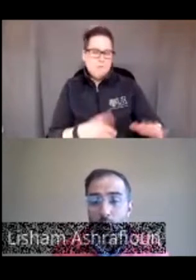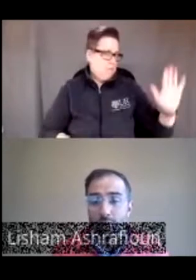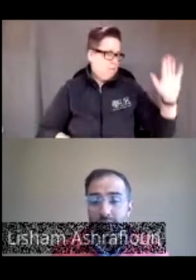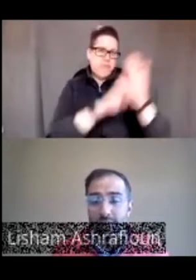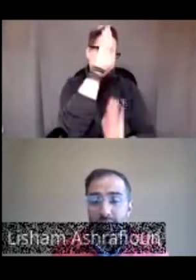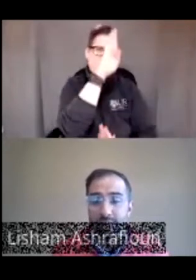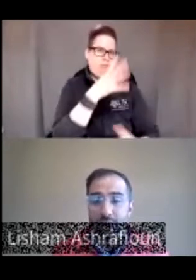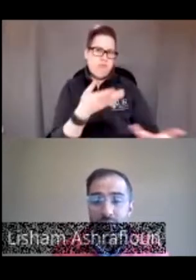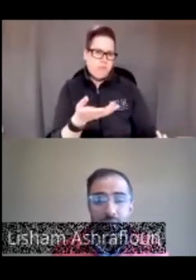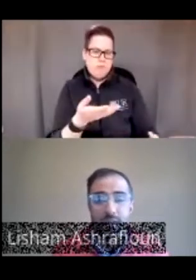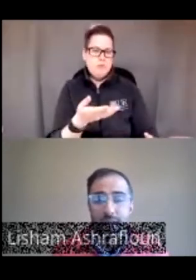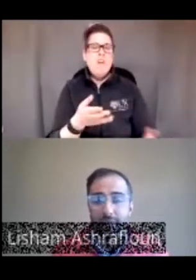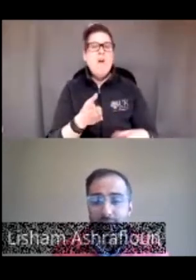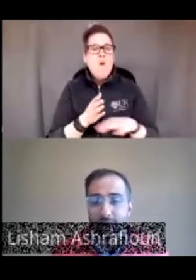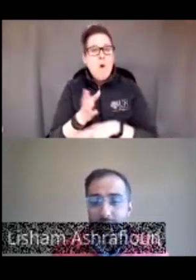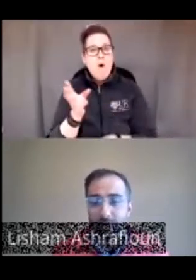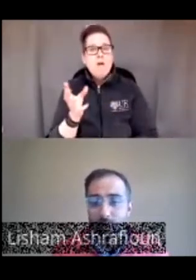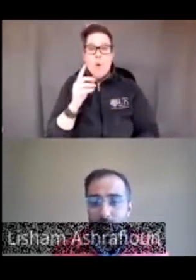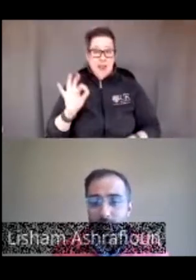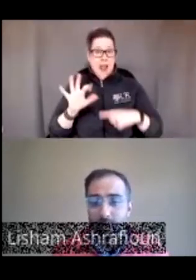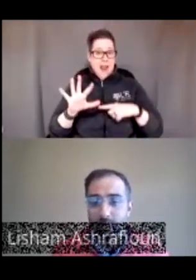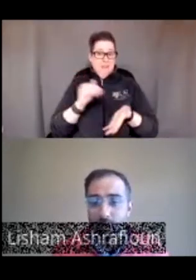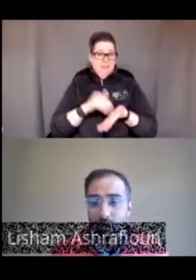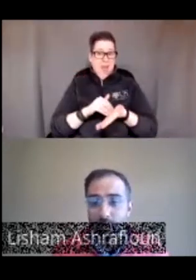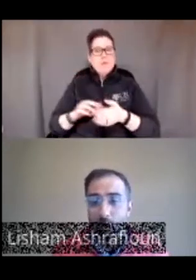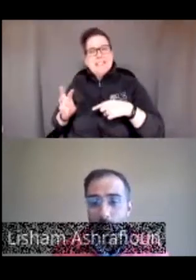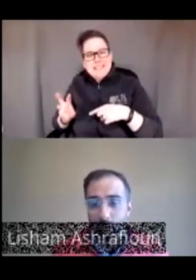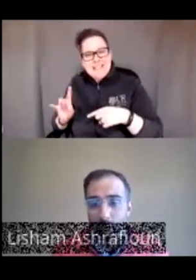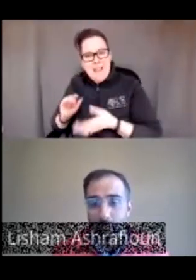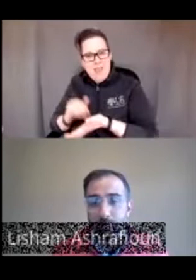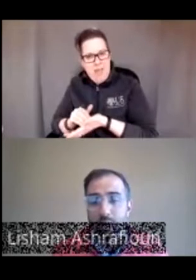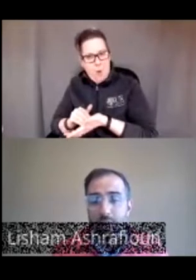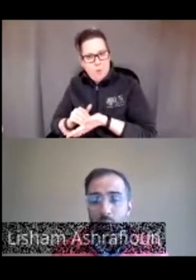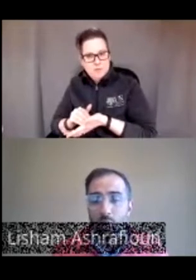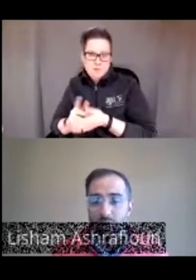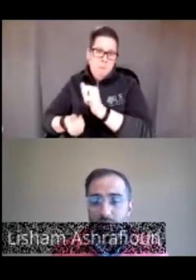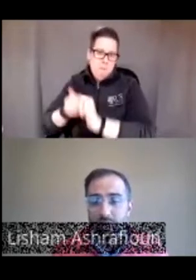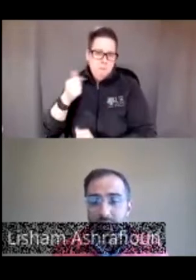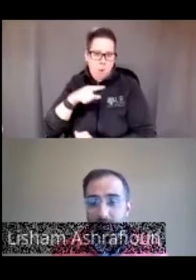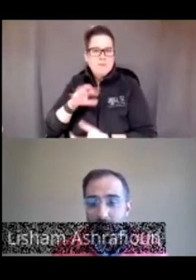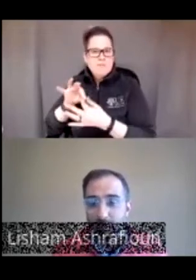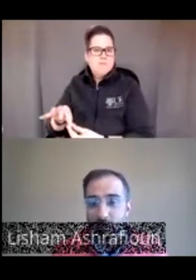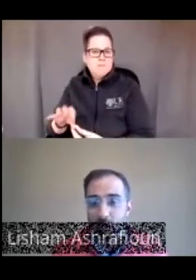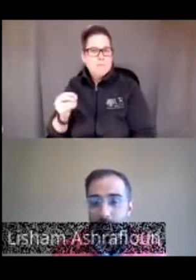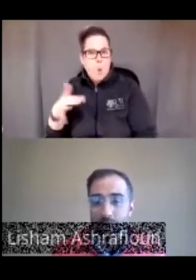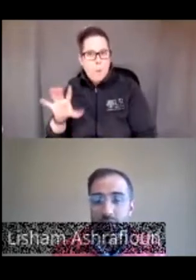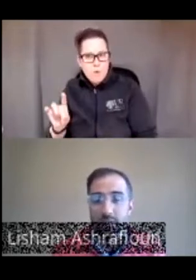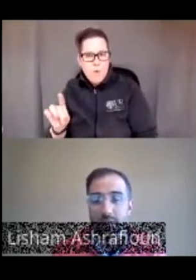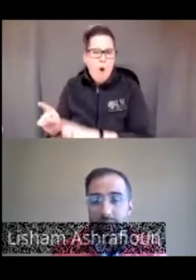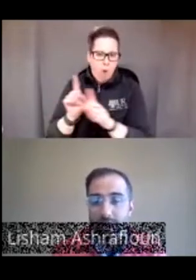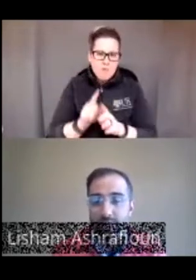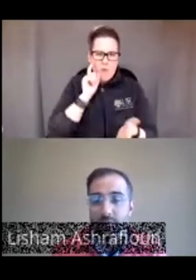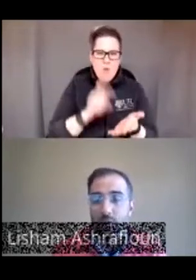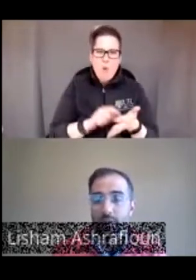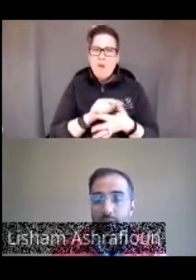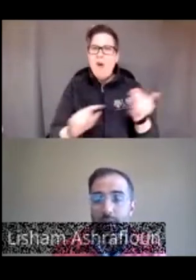And so over 68,000 of the 95,000 overdoses involved in opioid. And then we're also seeing some fairly sharp increases